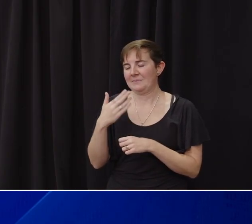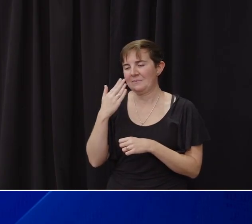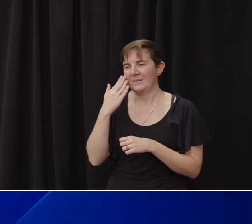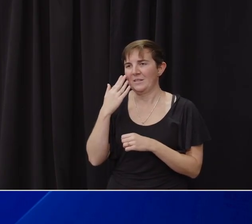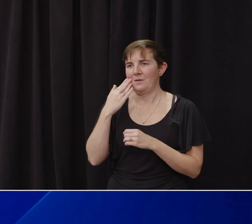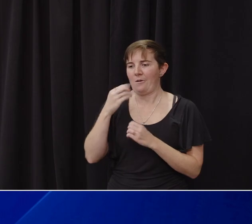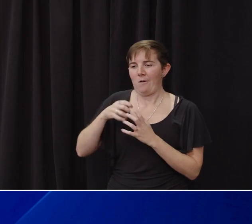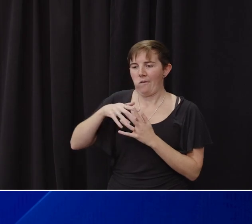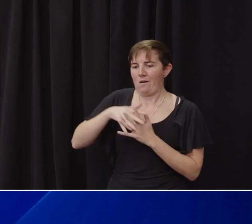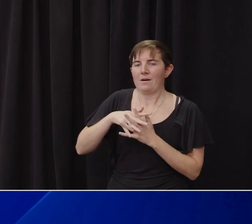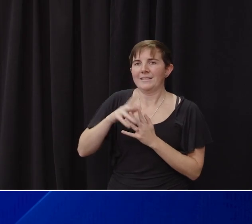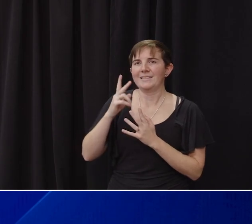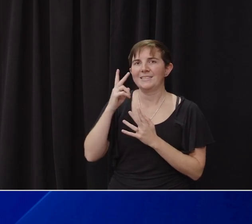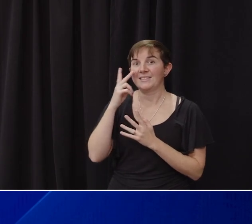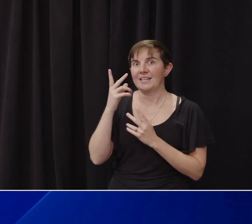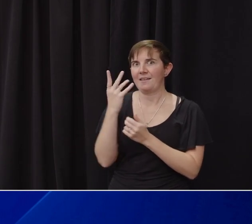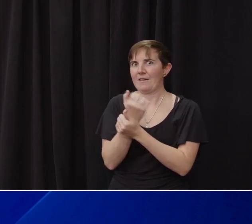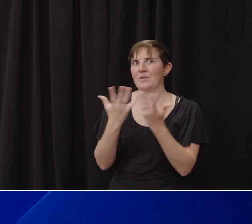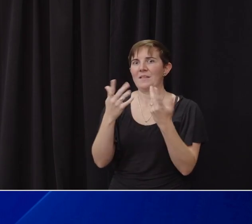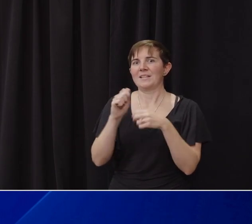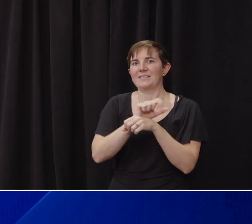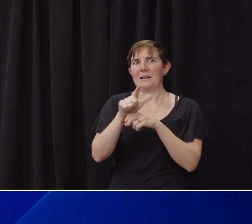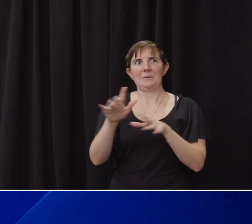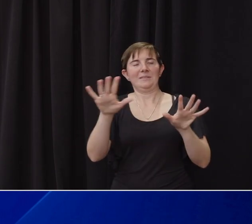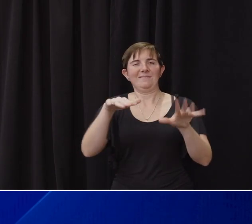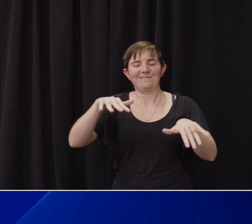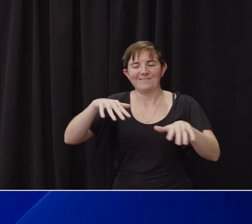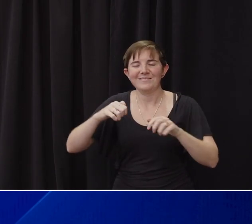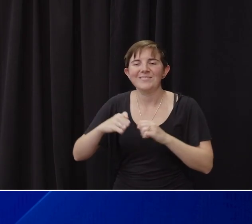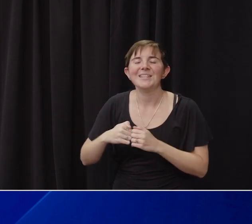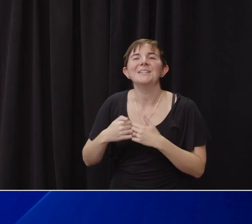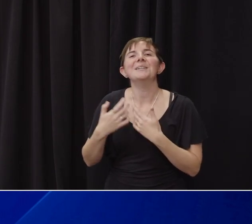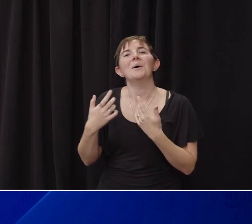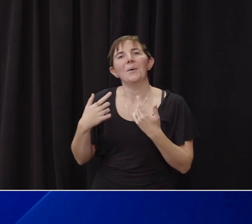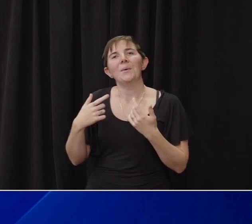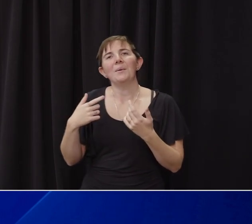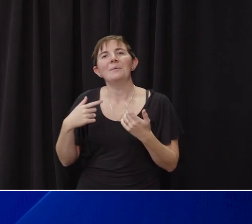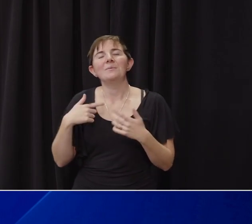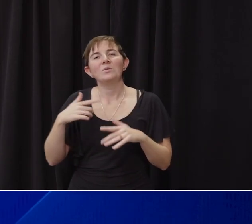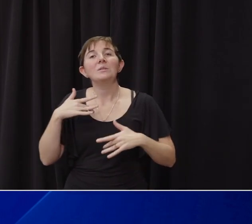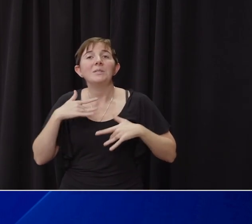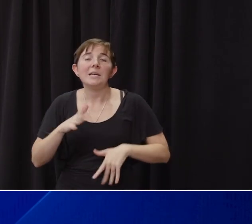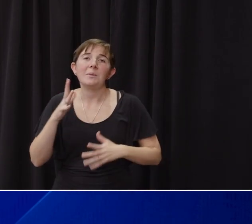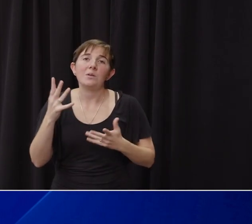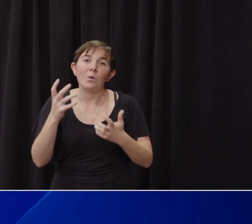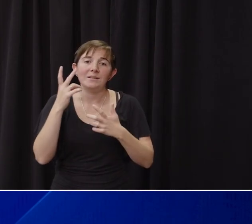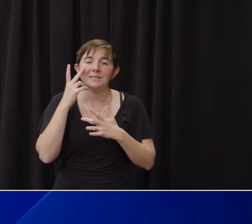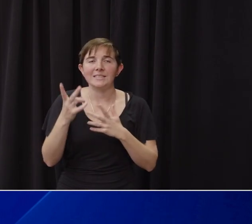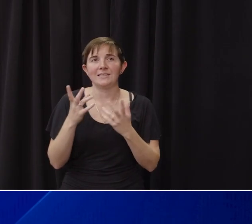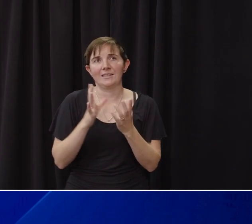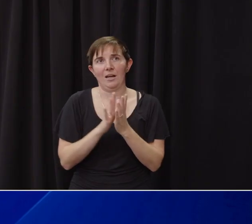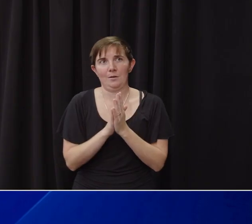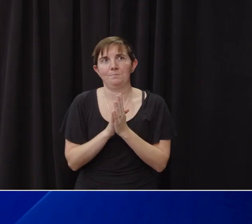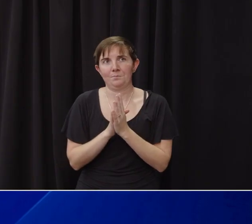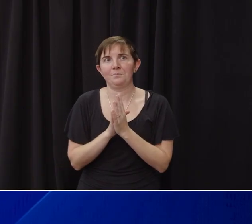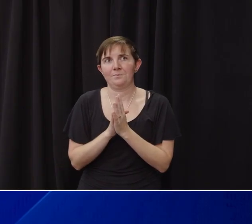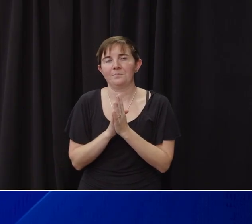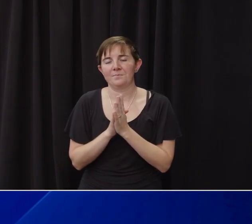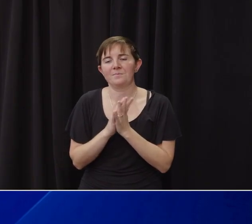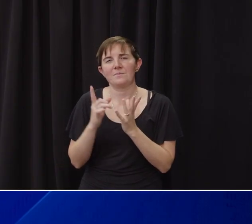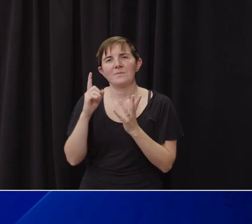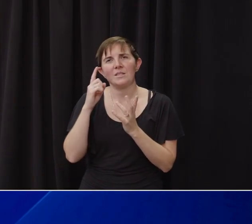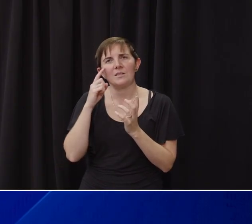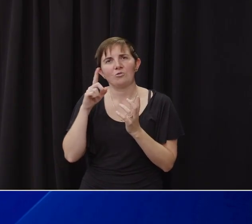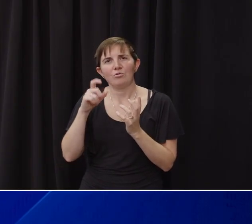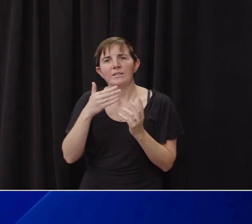sort of seen everything that St. Louis has to offer, but what you typically want is, I think, a good